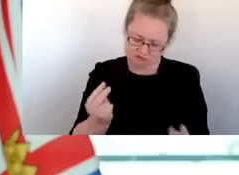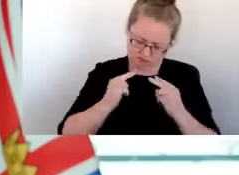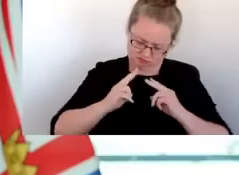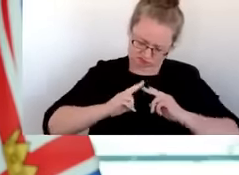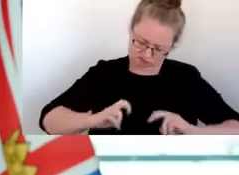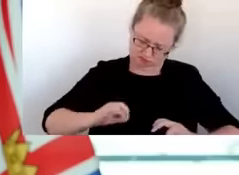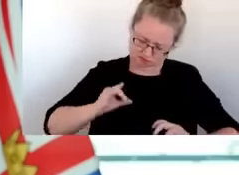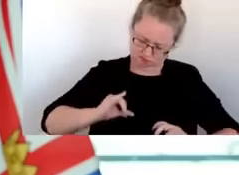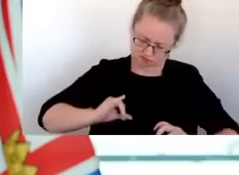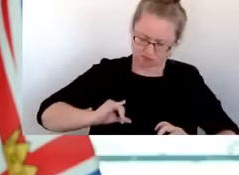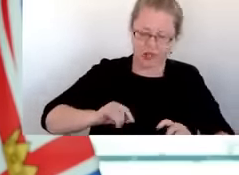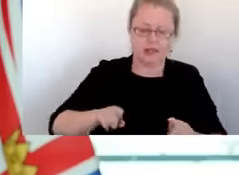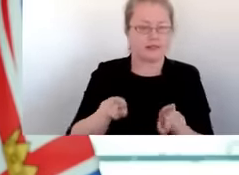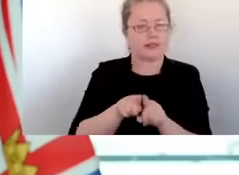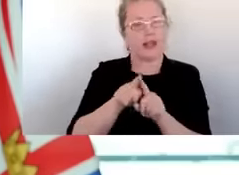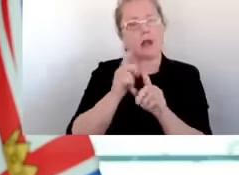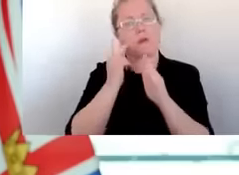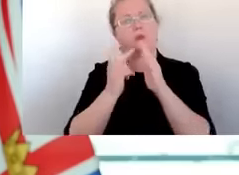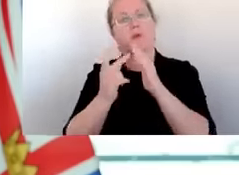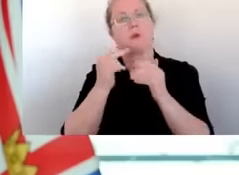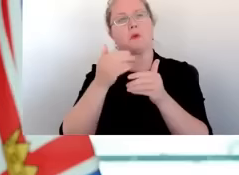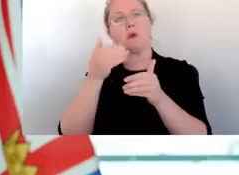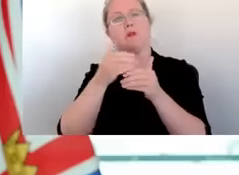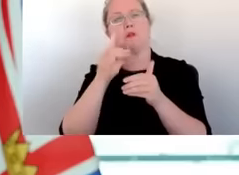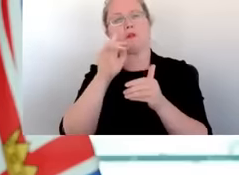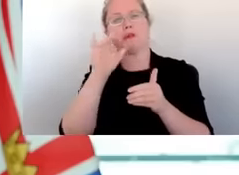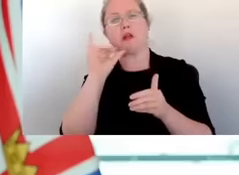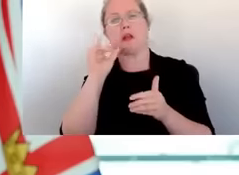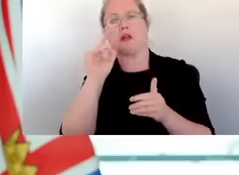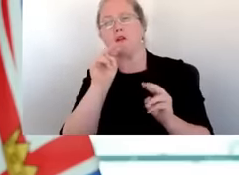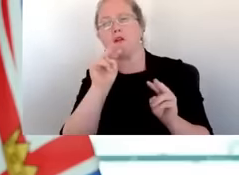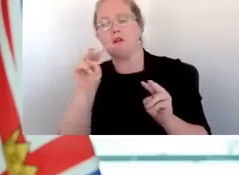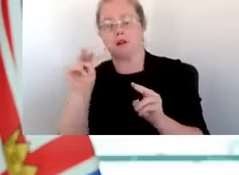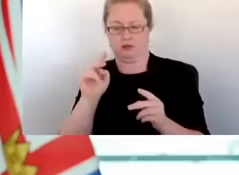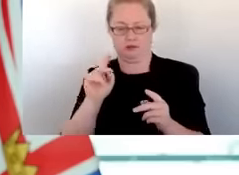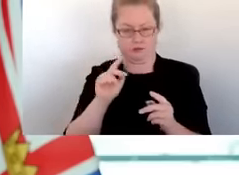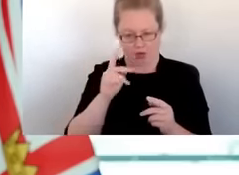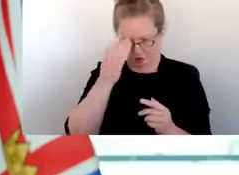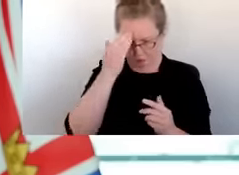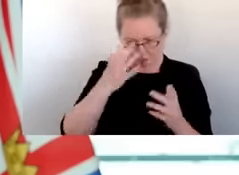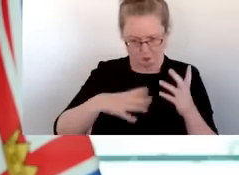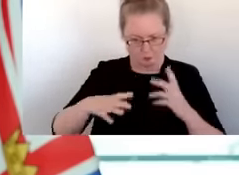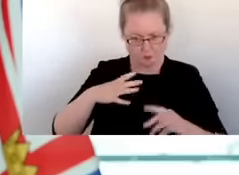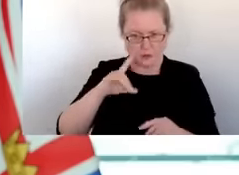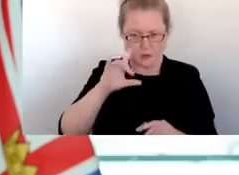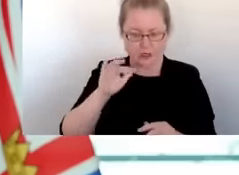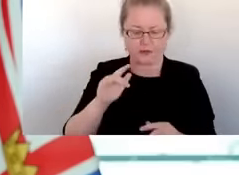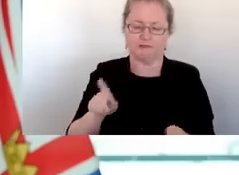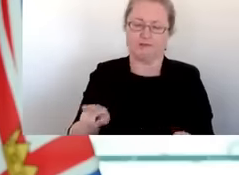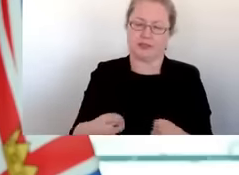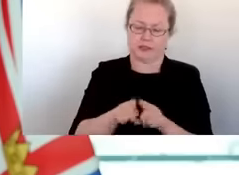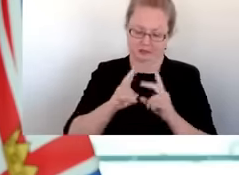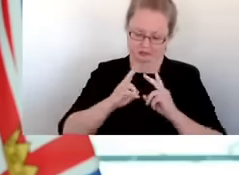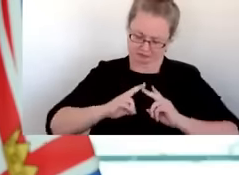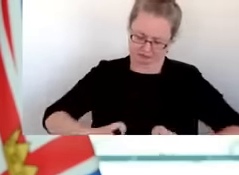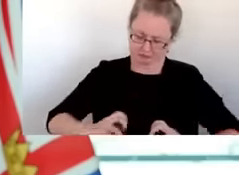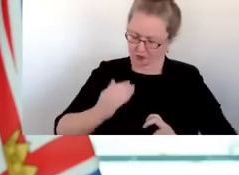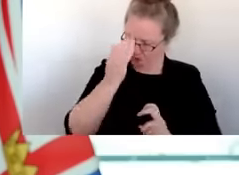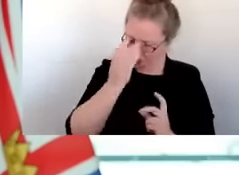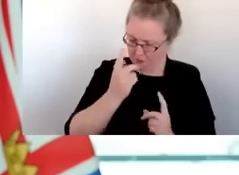today. And that is staying up to date on my vaccinations, making sure that I'm cleaning my hands regularly, covering my mouth when I'm